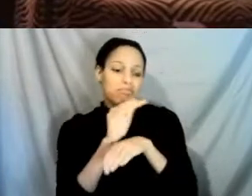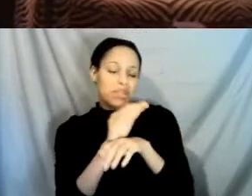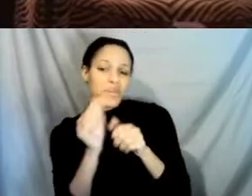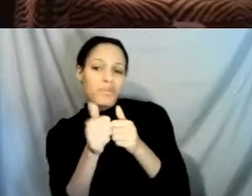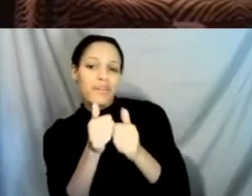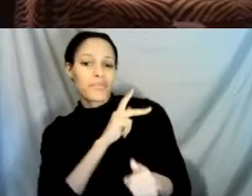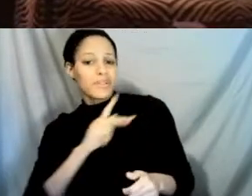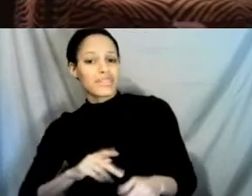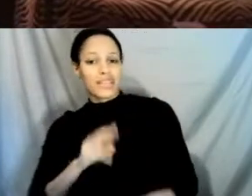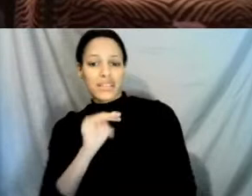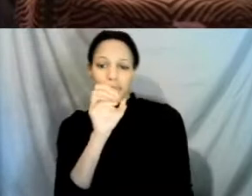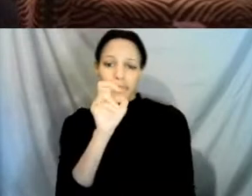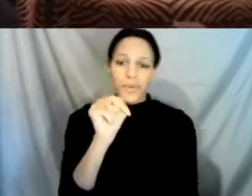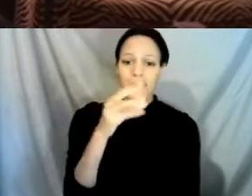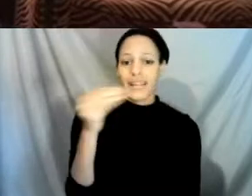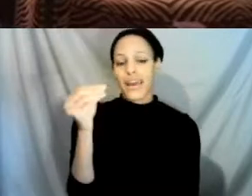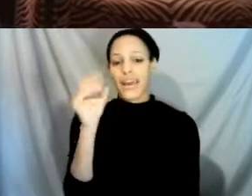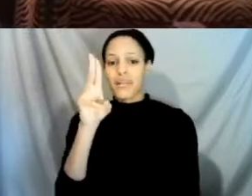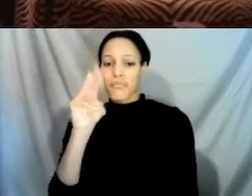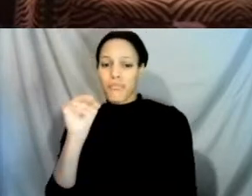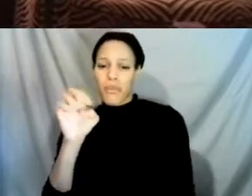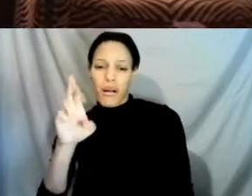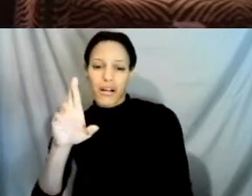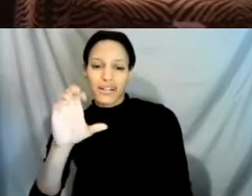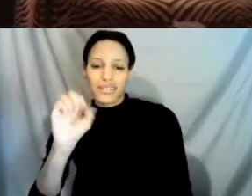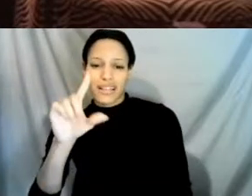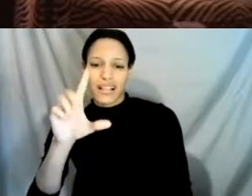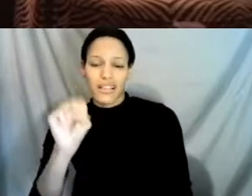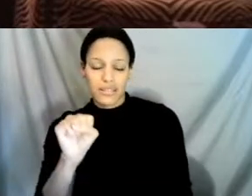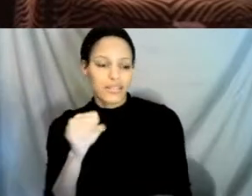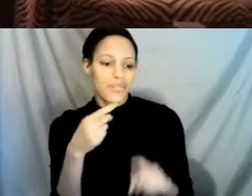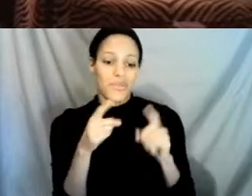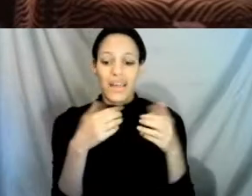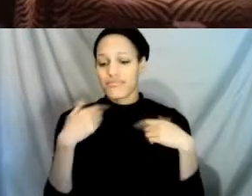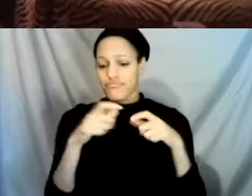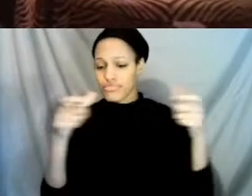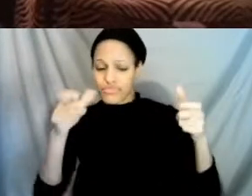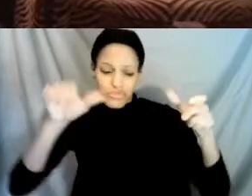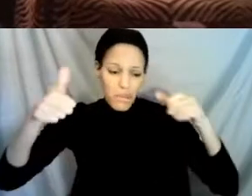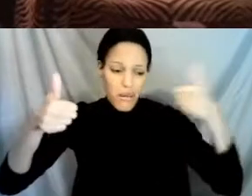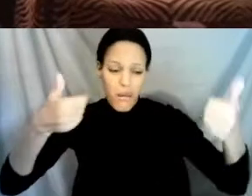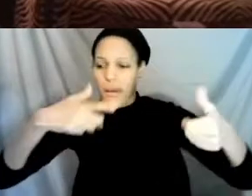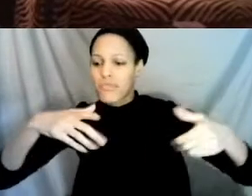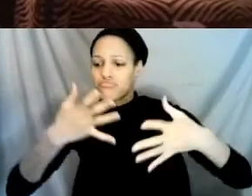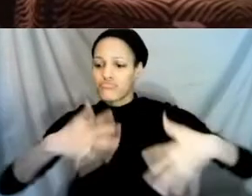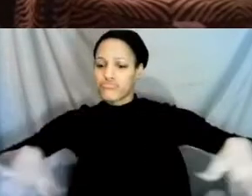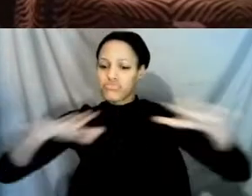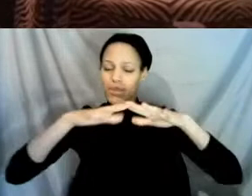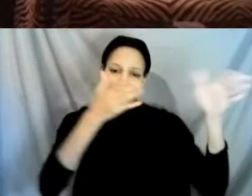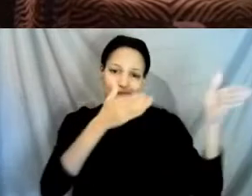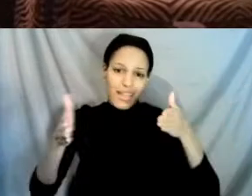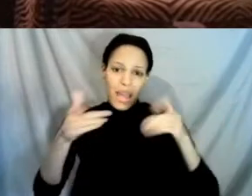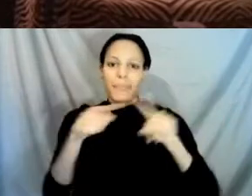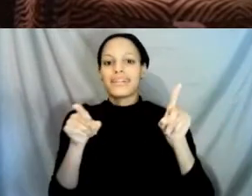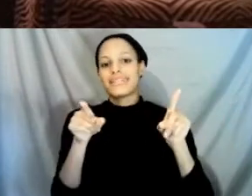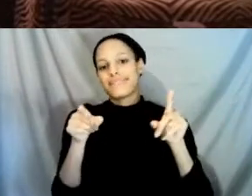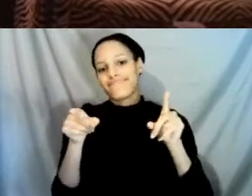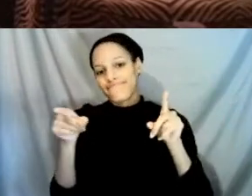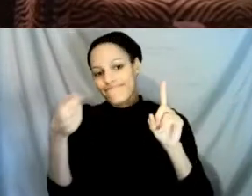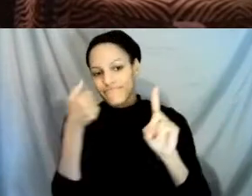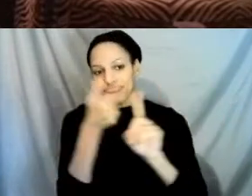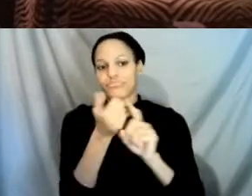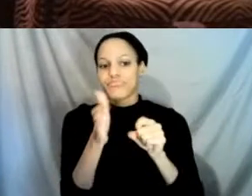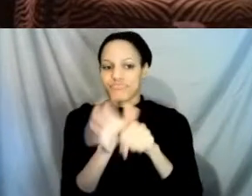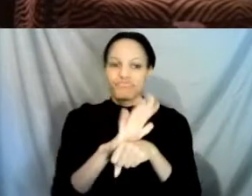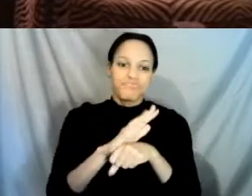Wynton Marcellus. We're gonna do this whole thing. And then COVID-19 set us all straight, didn't